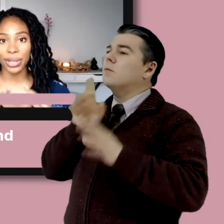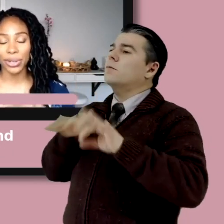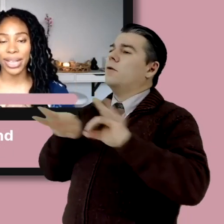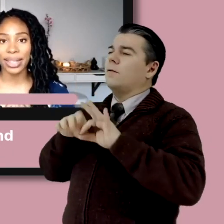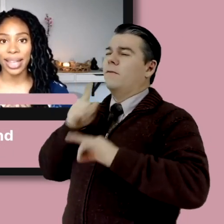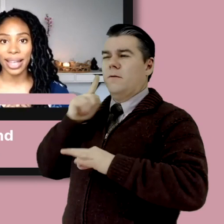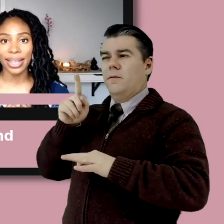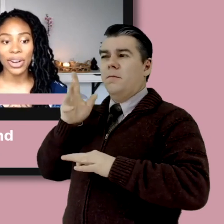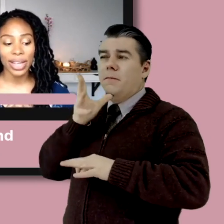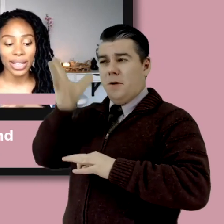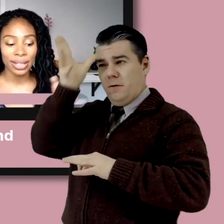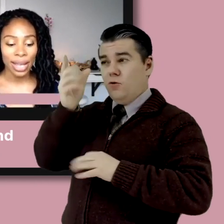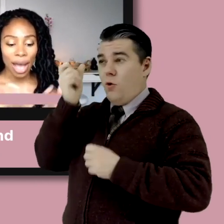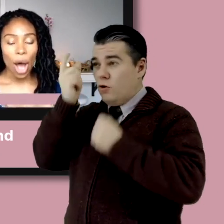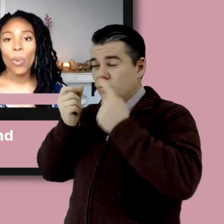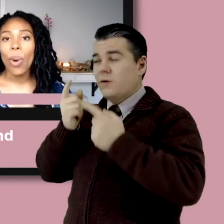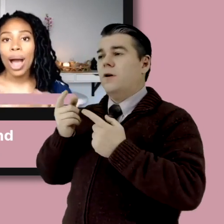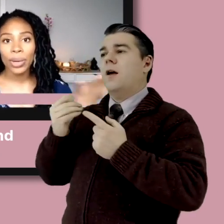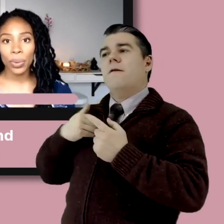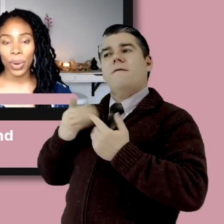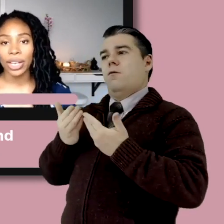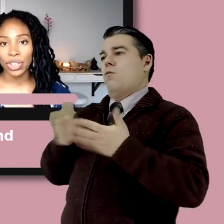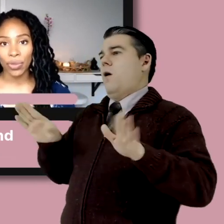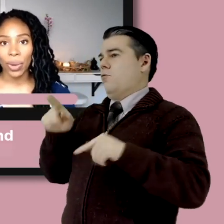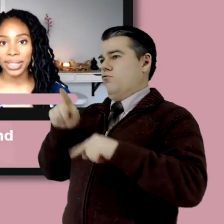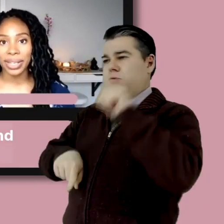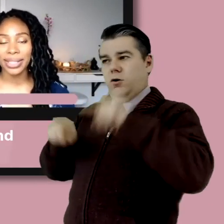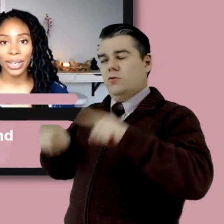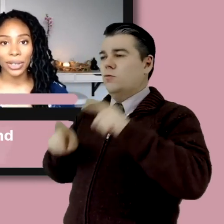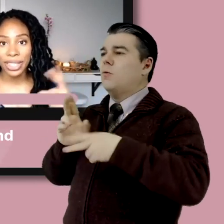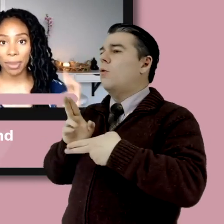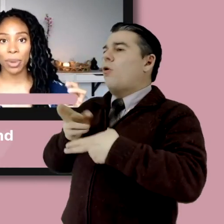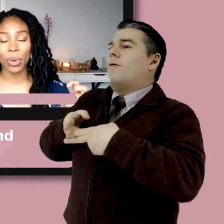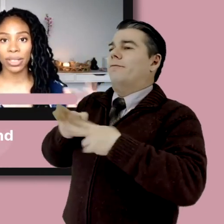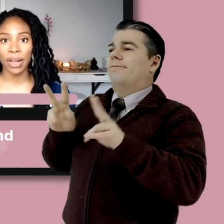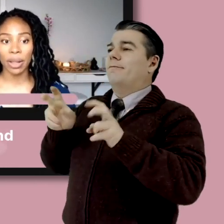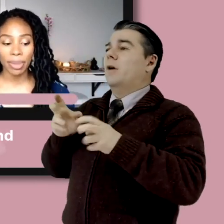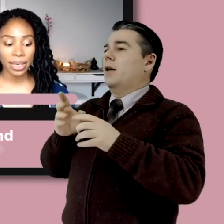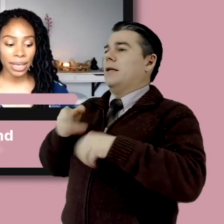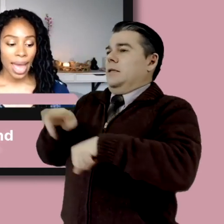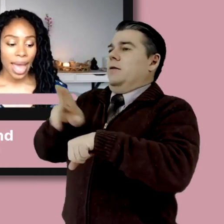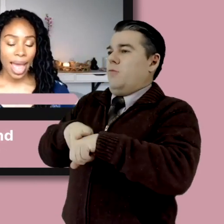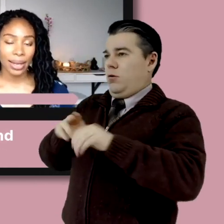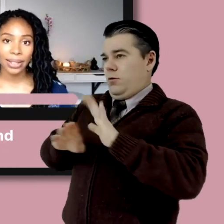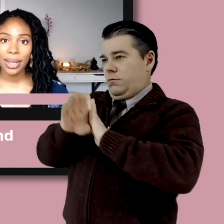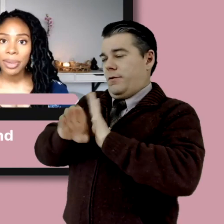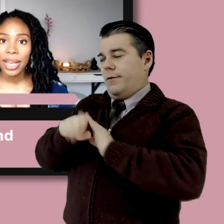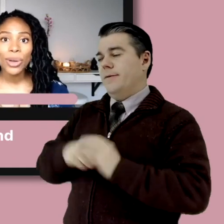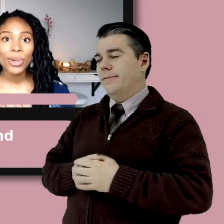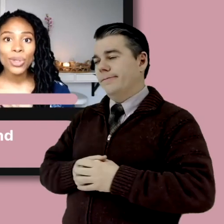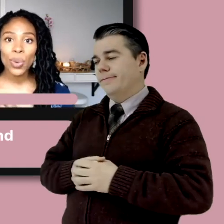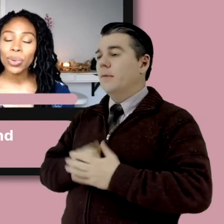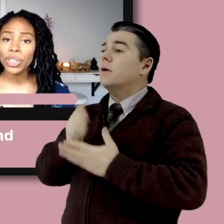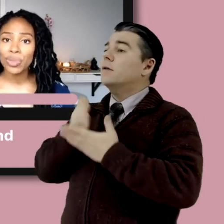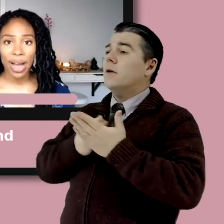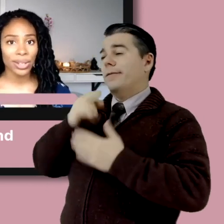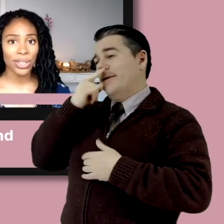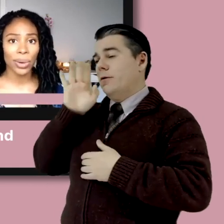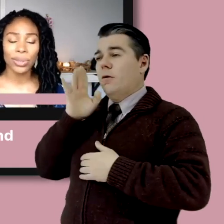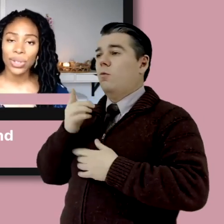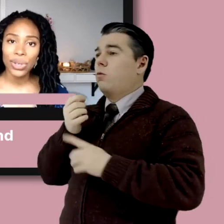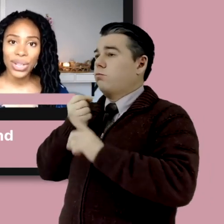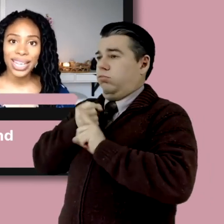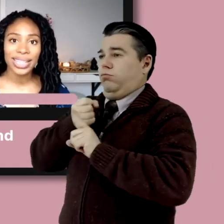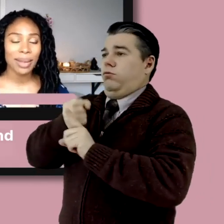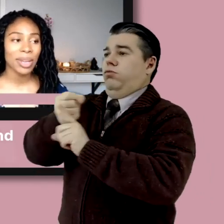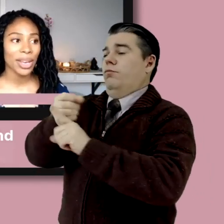parents to understand that there is a wide range of what's considered typical development. And some kiddos will reach